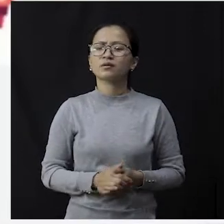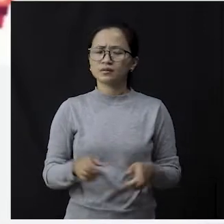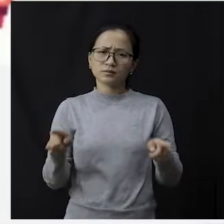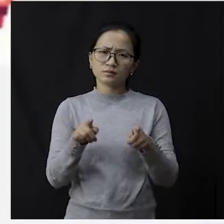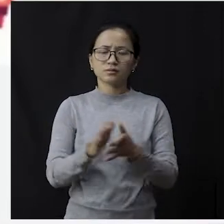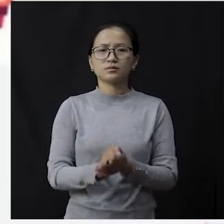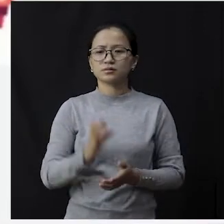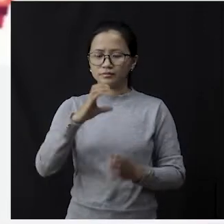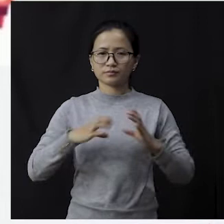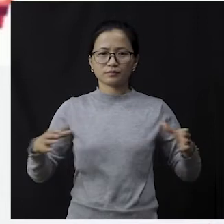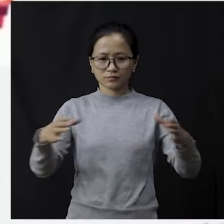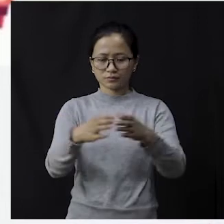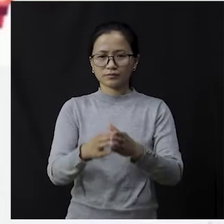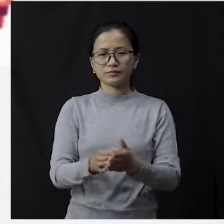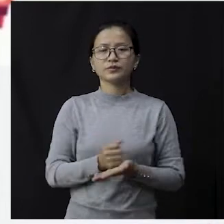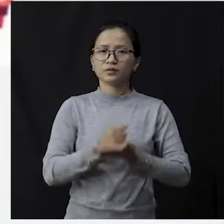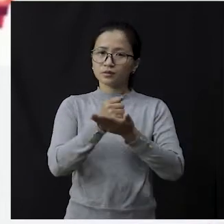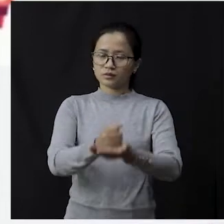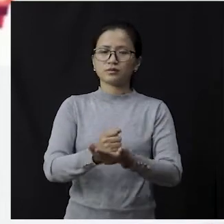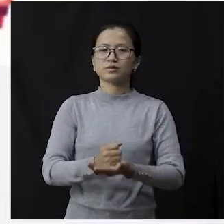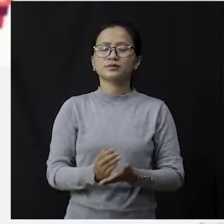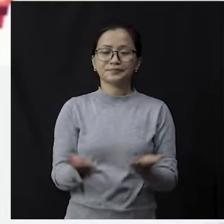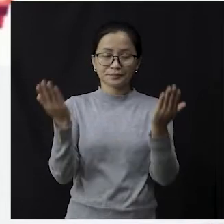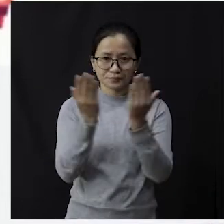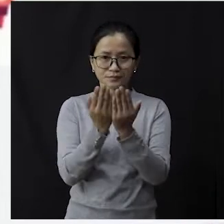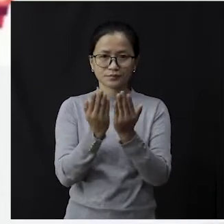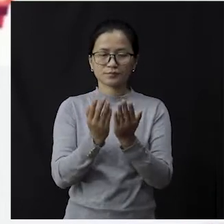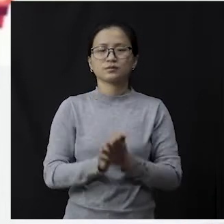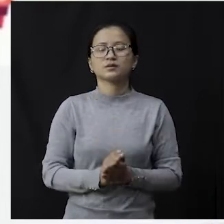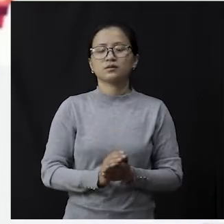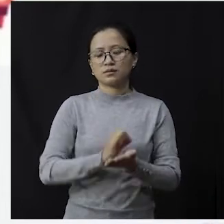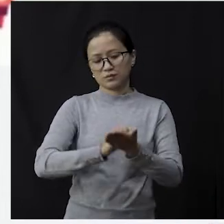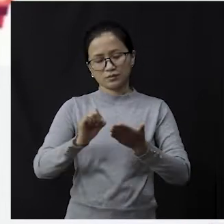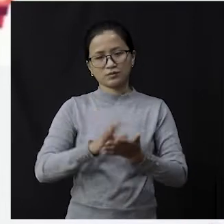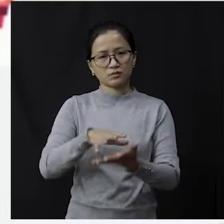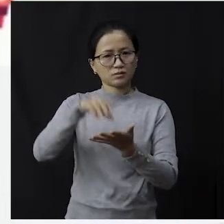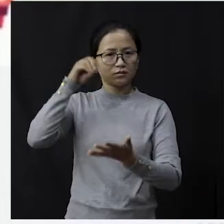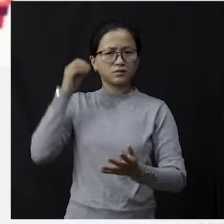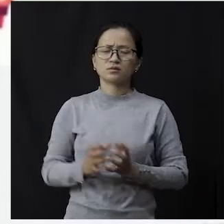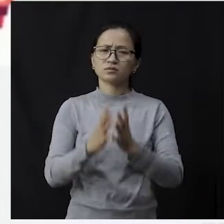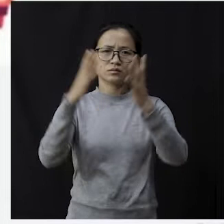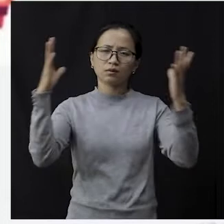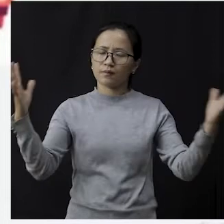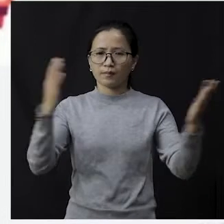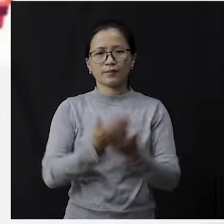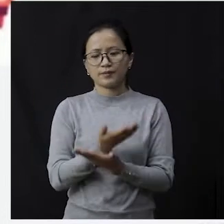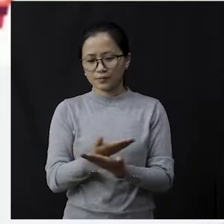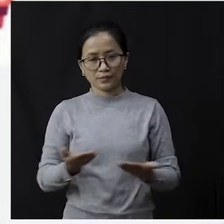also a community helper. A teacher helps us to read, write, and also learn so many